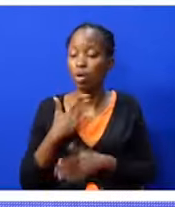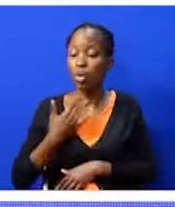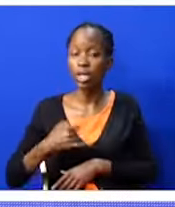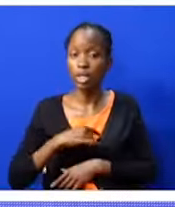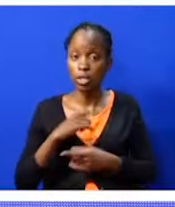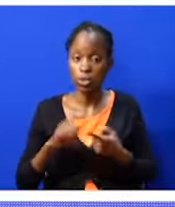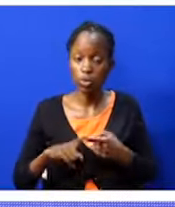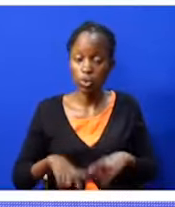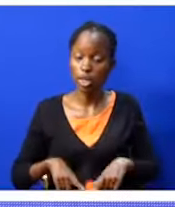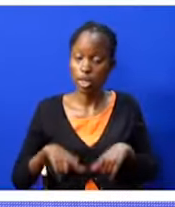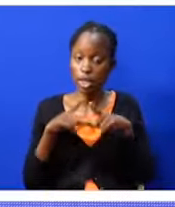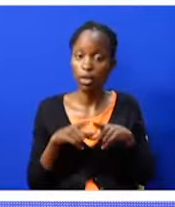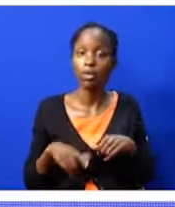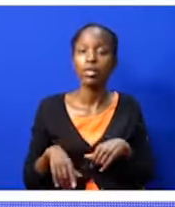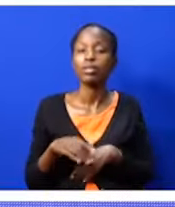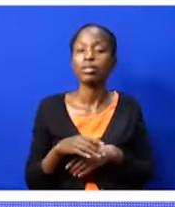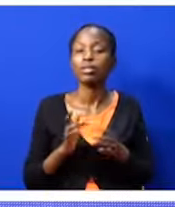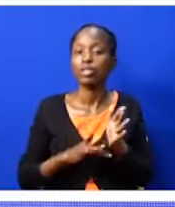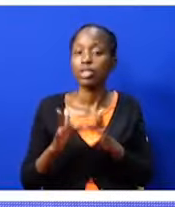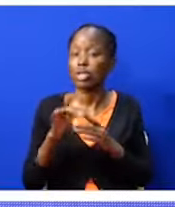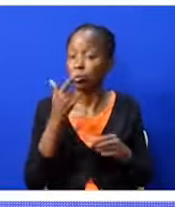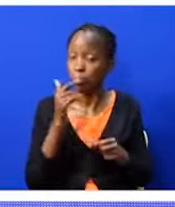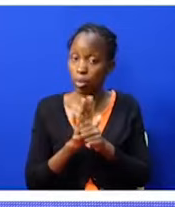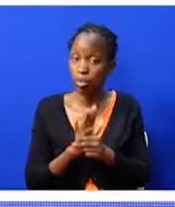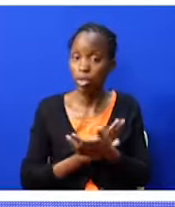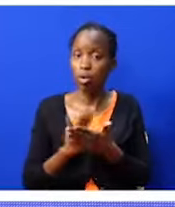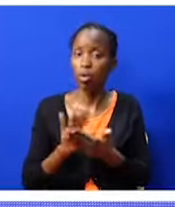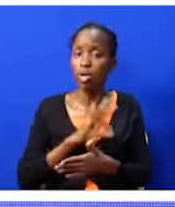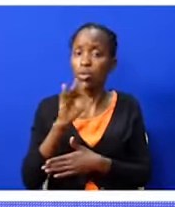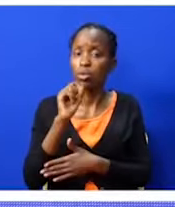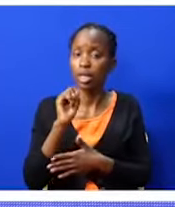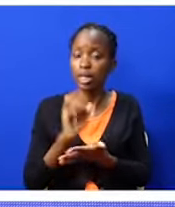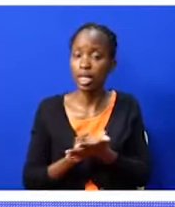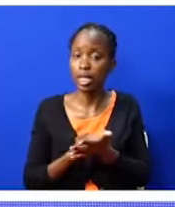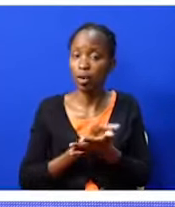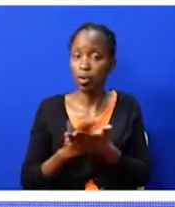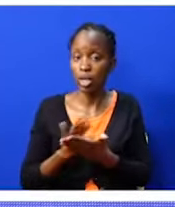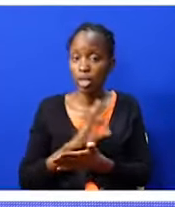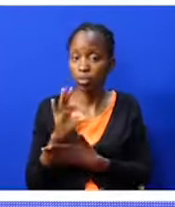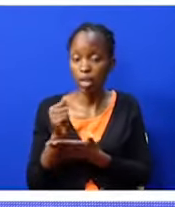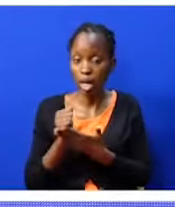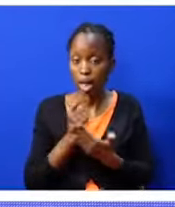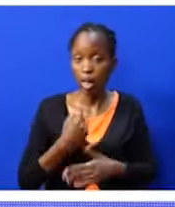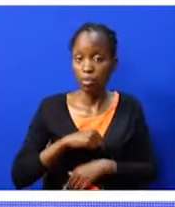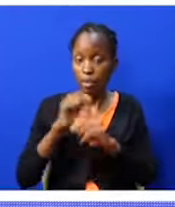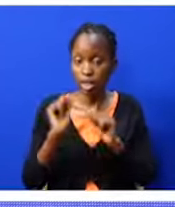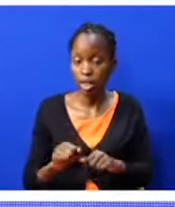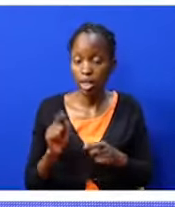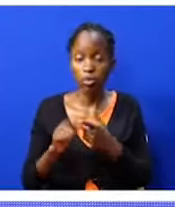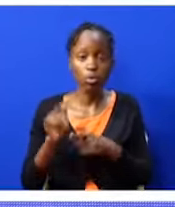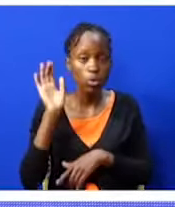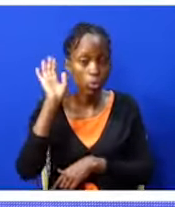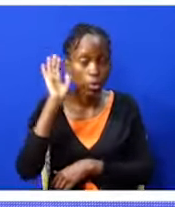live. Actually, Jesus promised the Holy Spirit so that the Holy Spirit can help us to